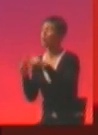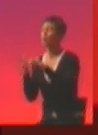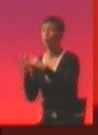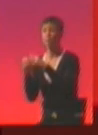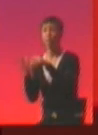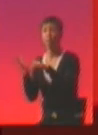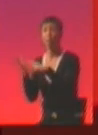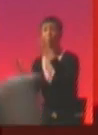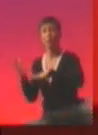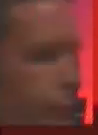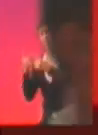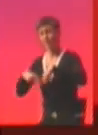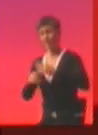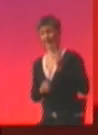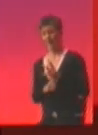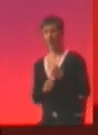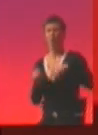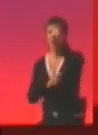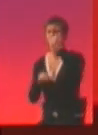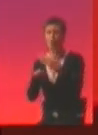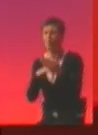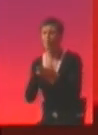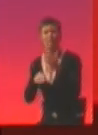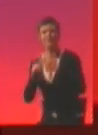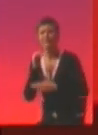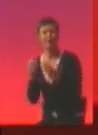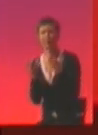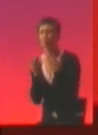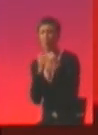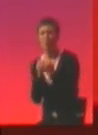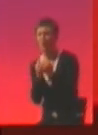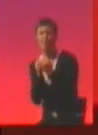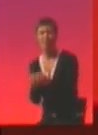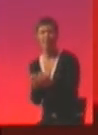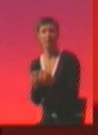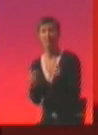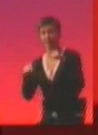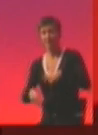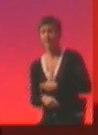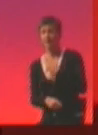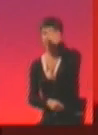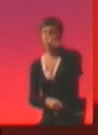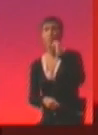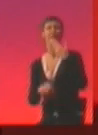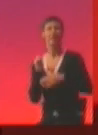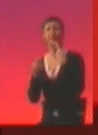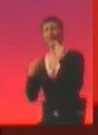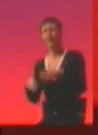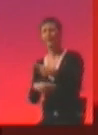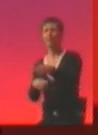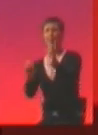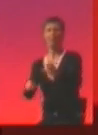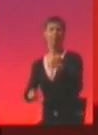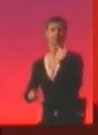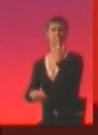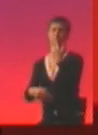again. Conference, we know that unemployment is never a price worth paying, and this Labour government will never leave people to stand